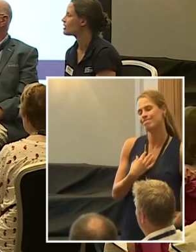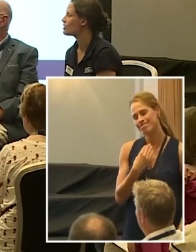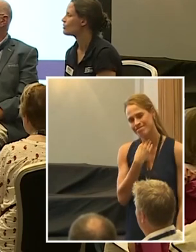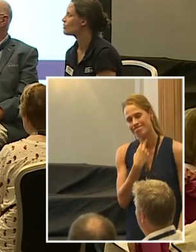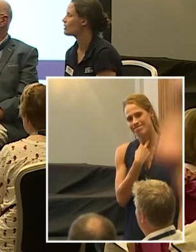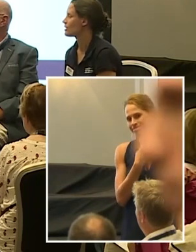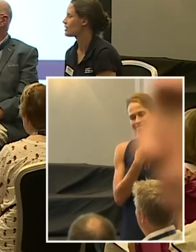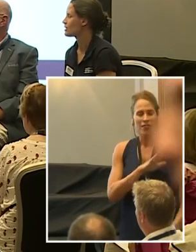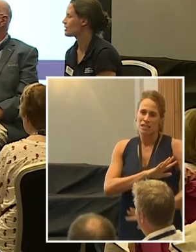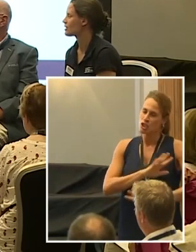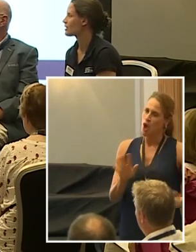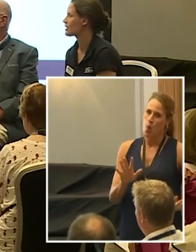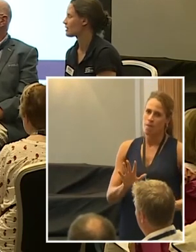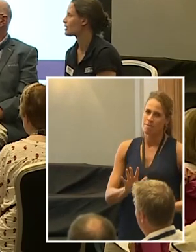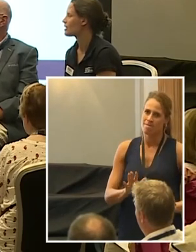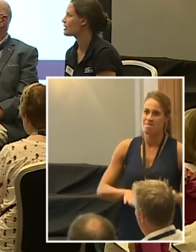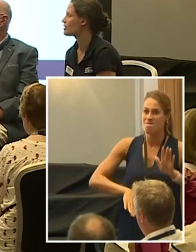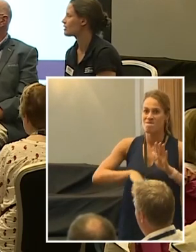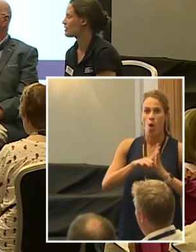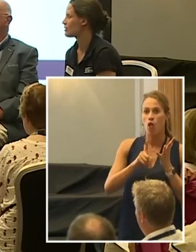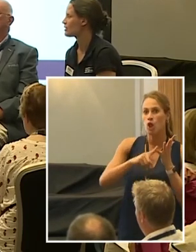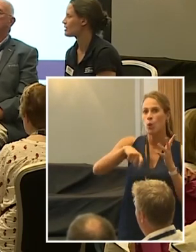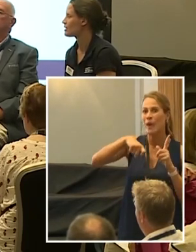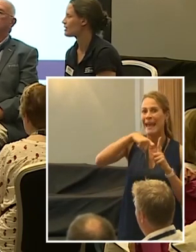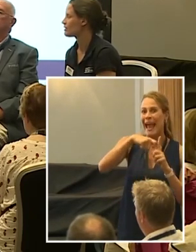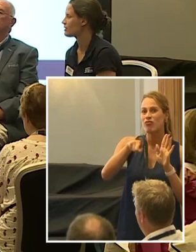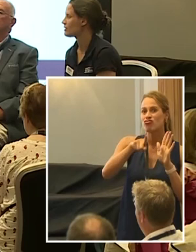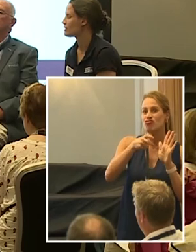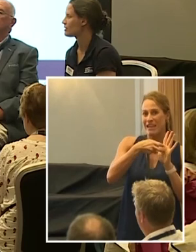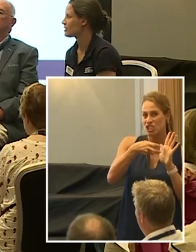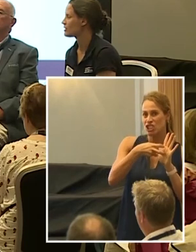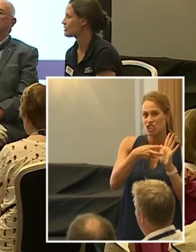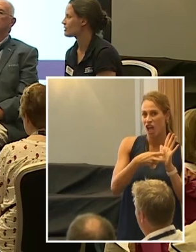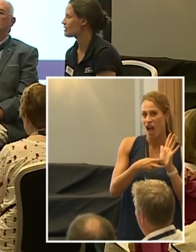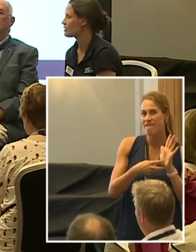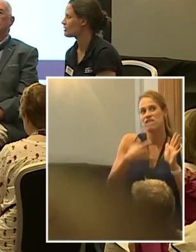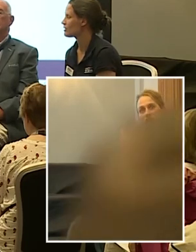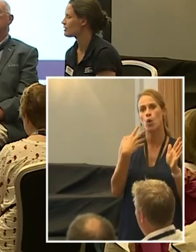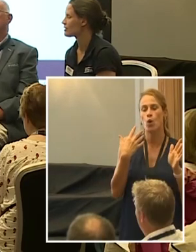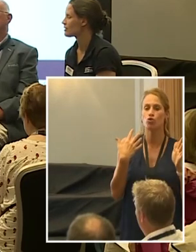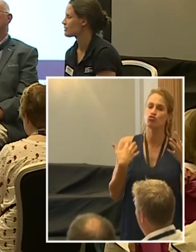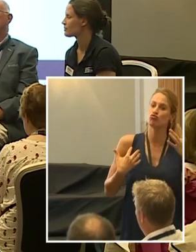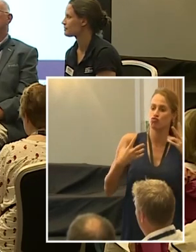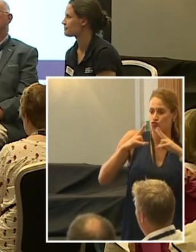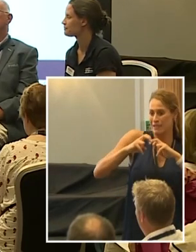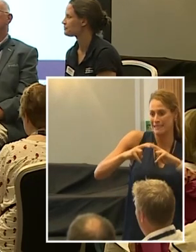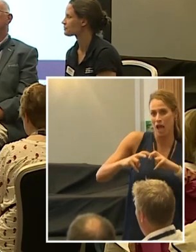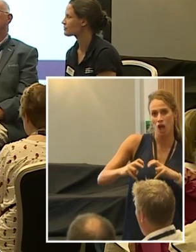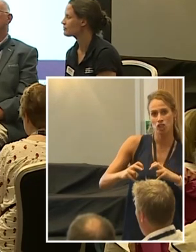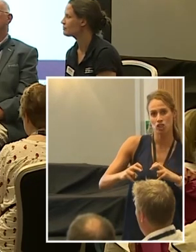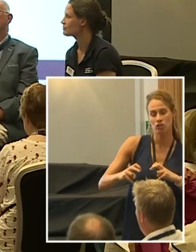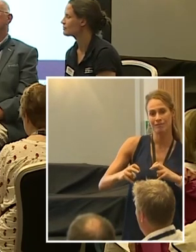there's no a made connection between different research organisations. So if you would